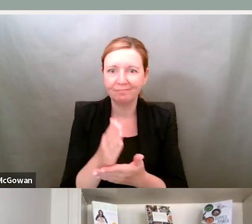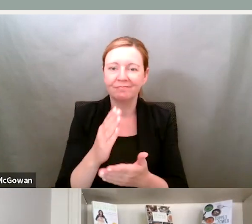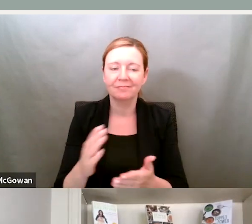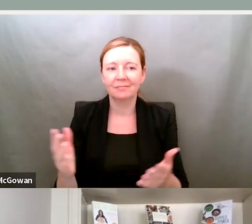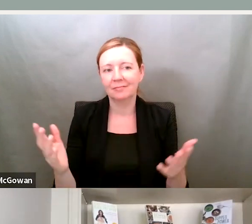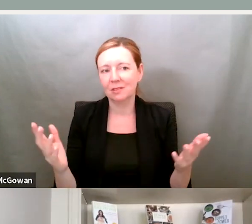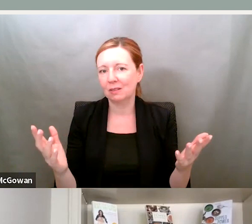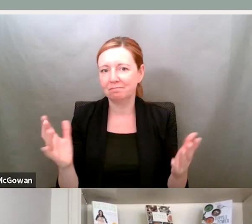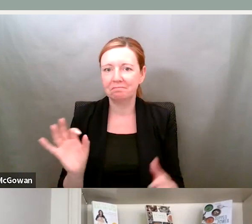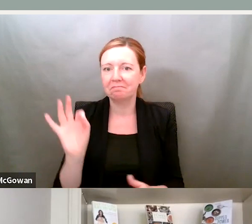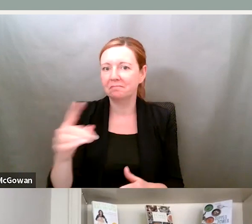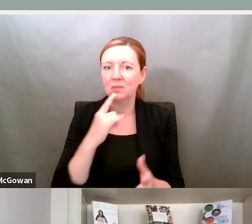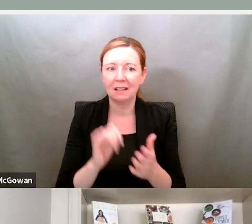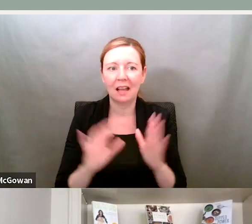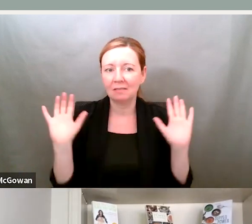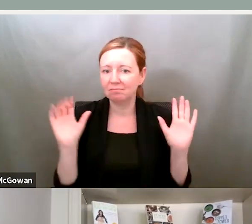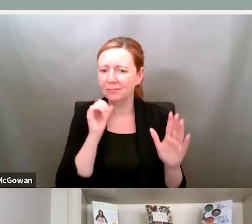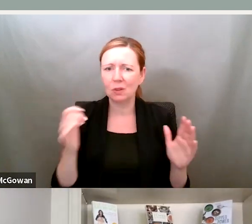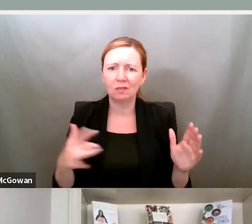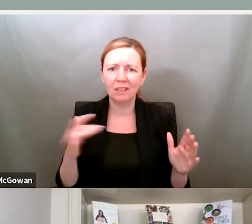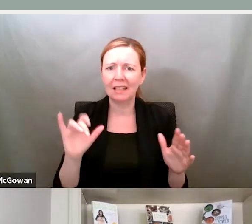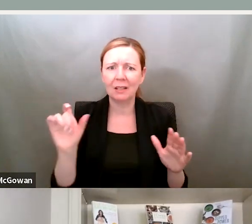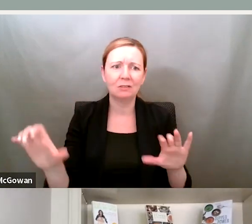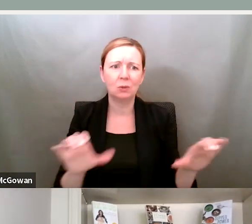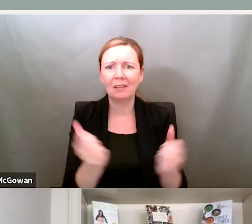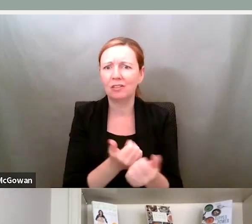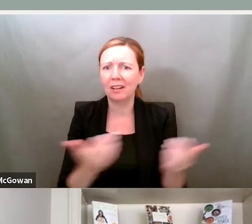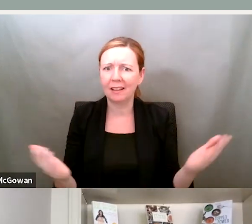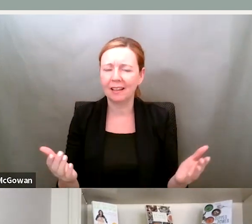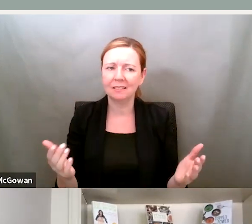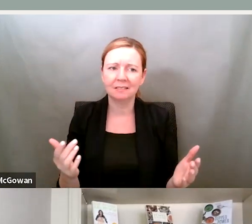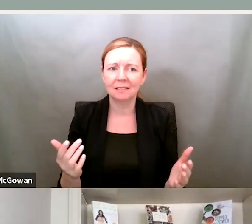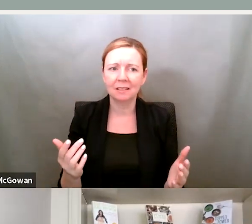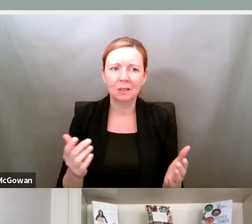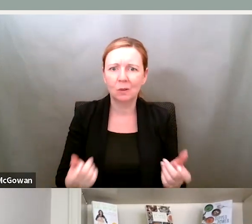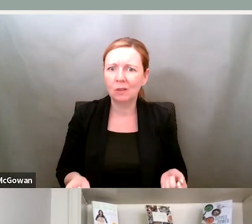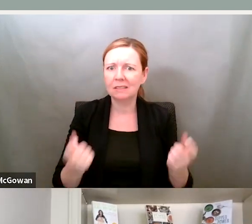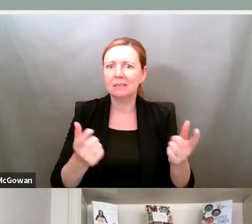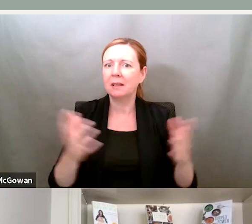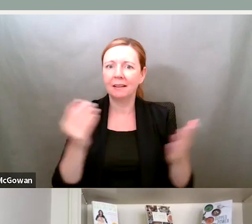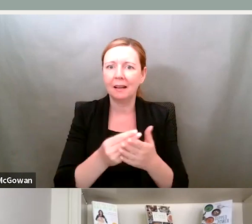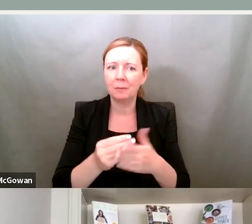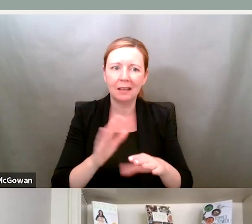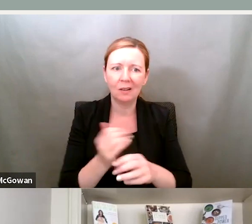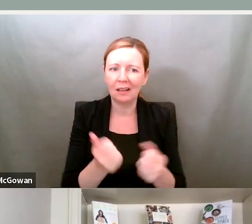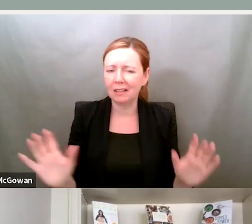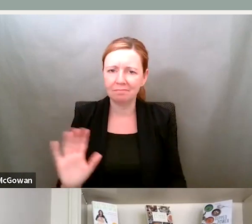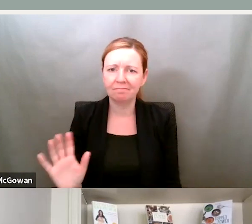wanted to say that little bits, and don't feel like you have to do everything or spend so much money on everything.